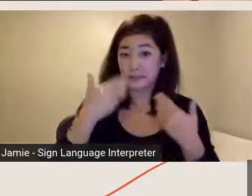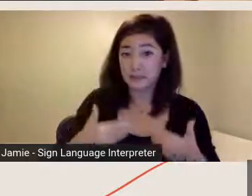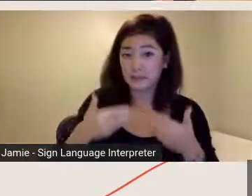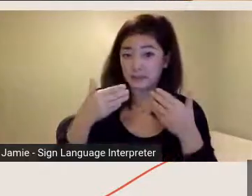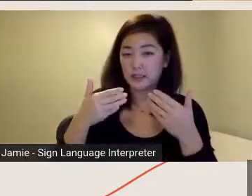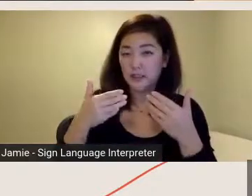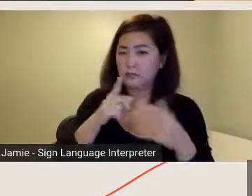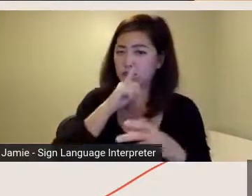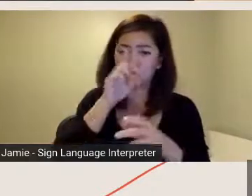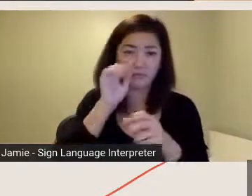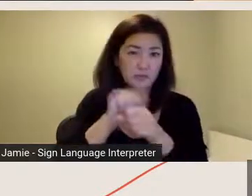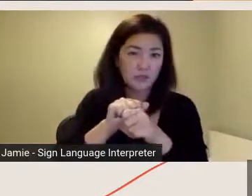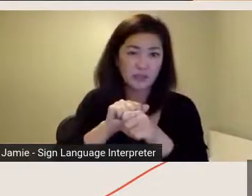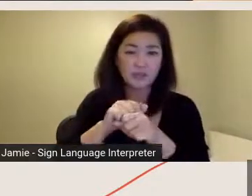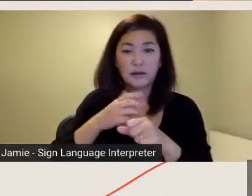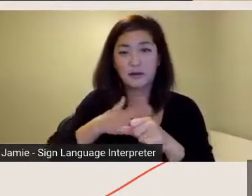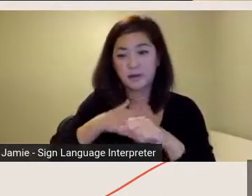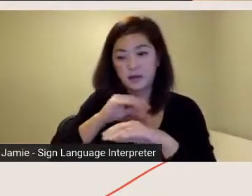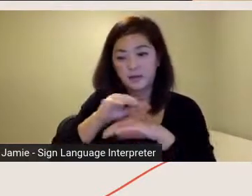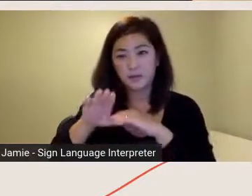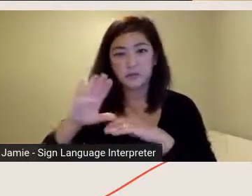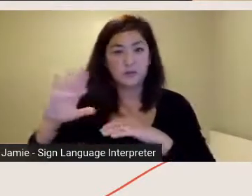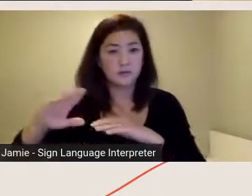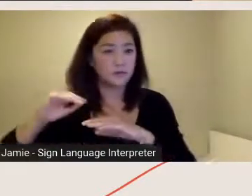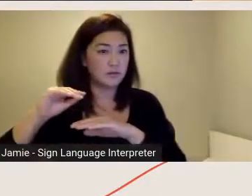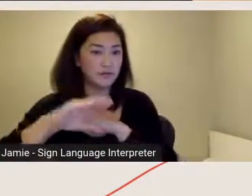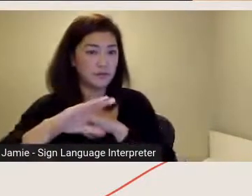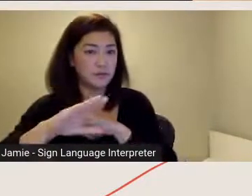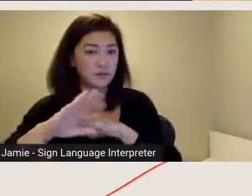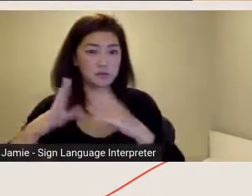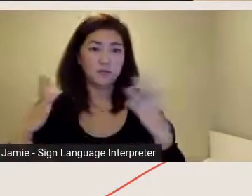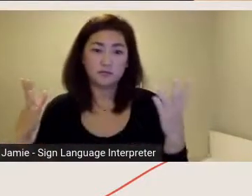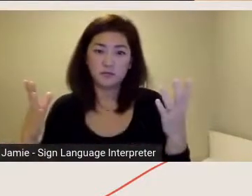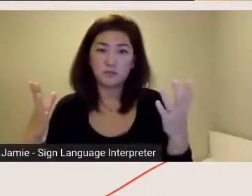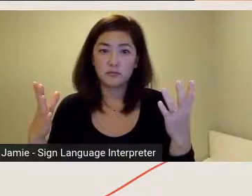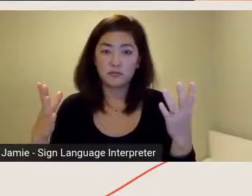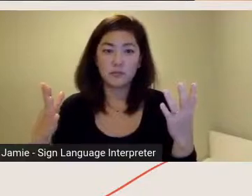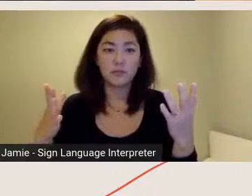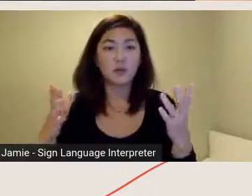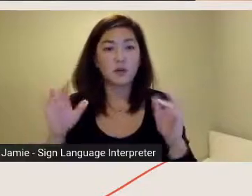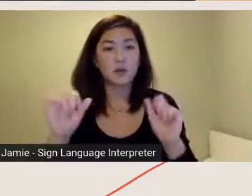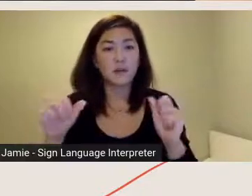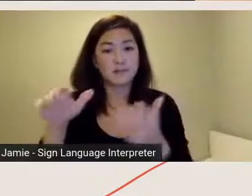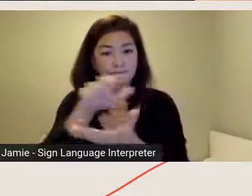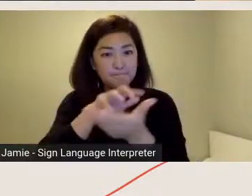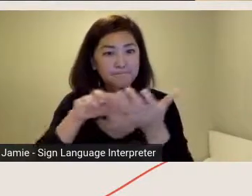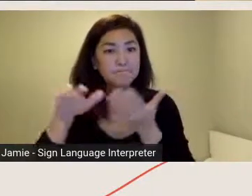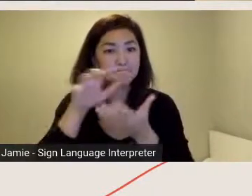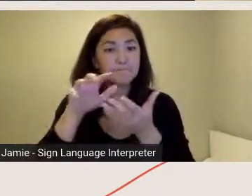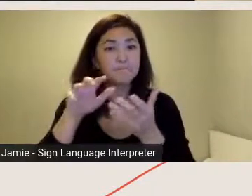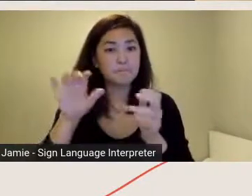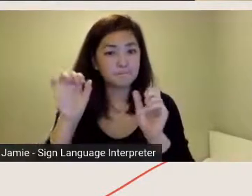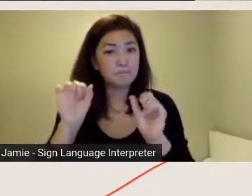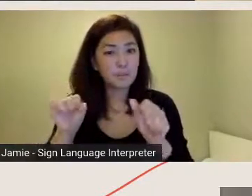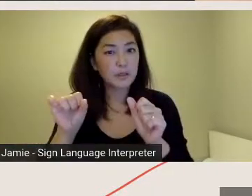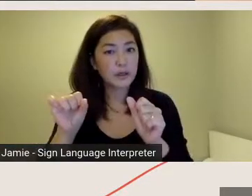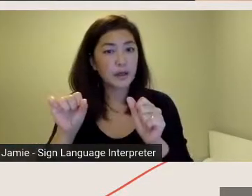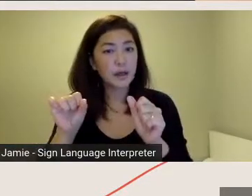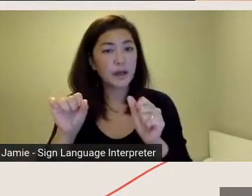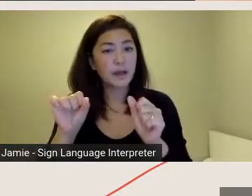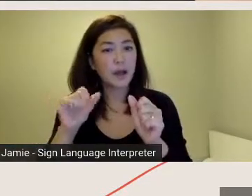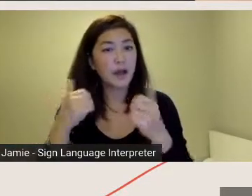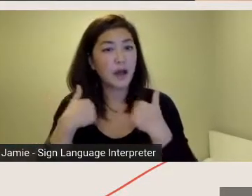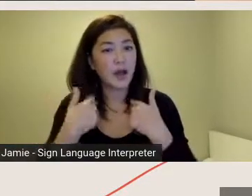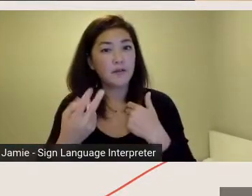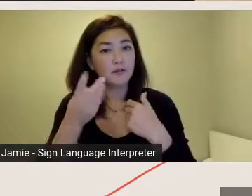influenced how we both looked at the film and were able to sort of provide both sides. And,